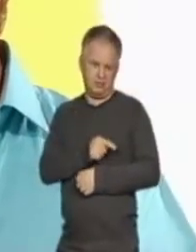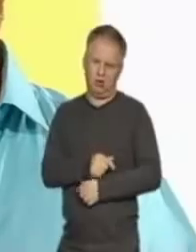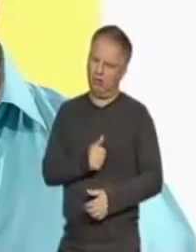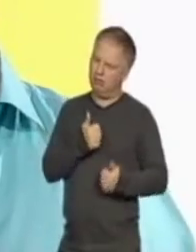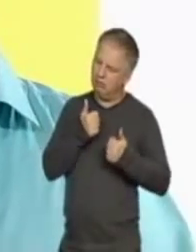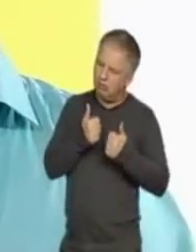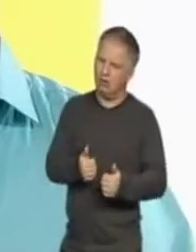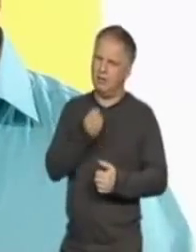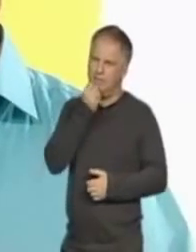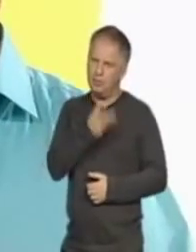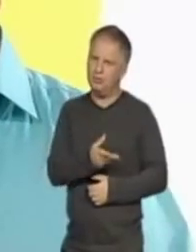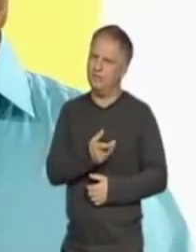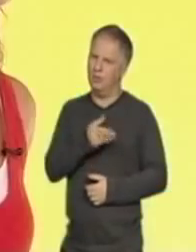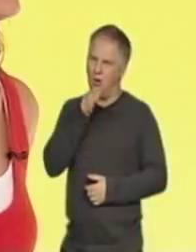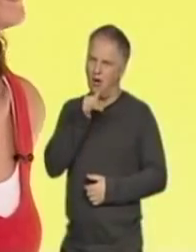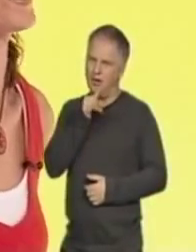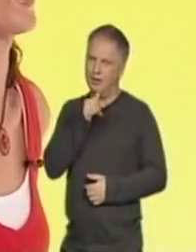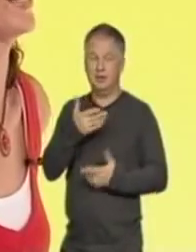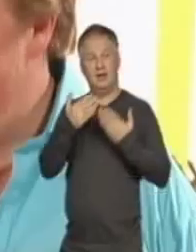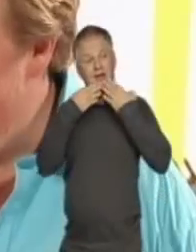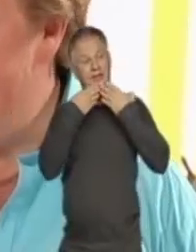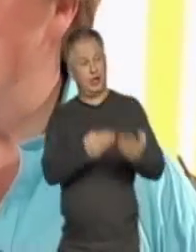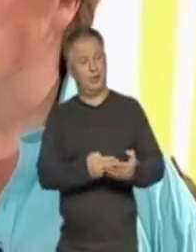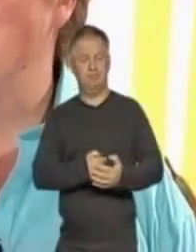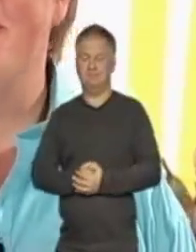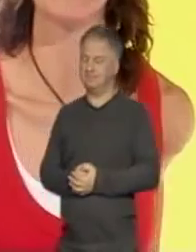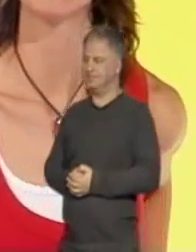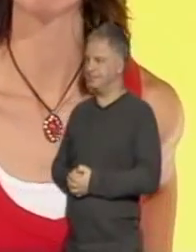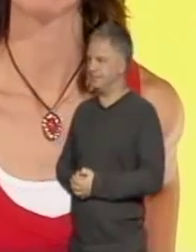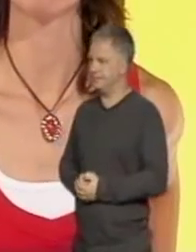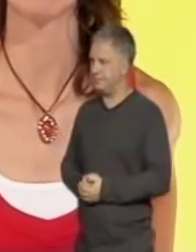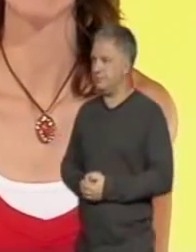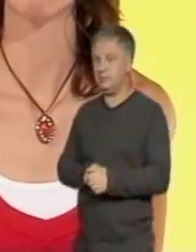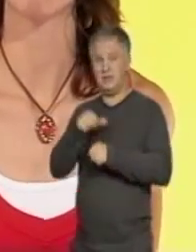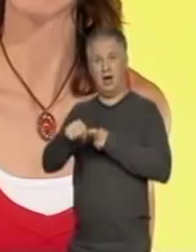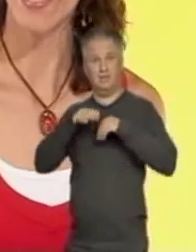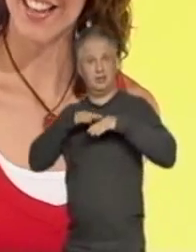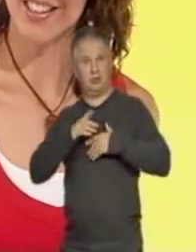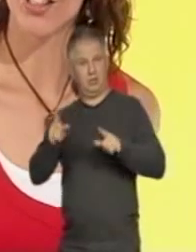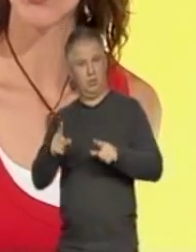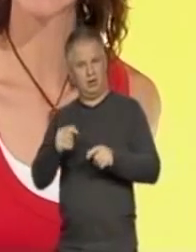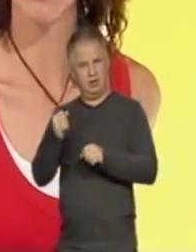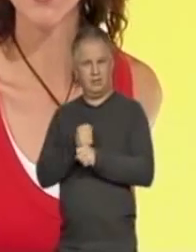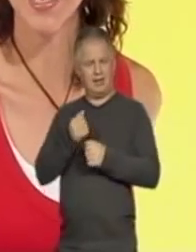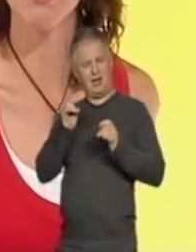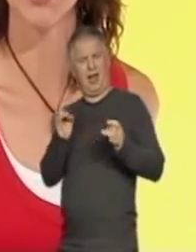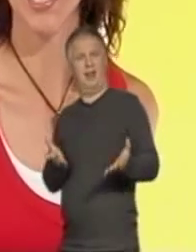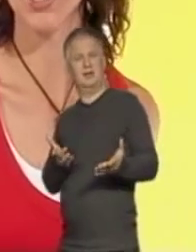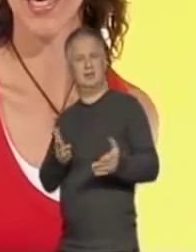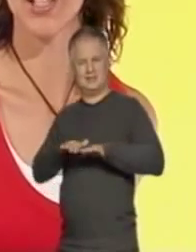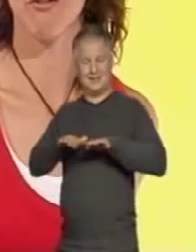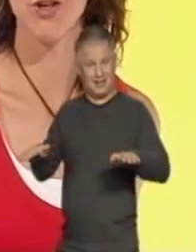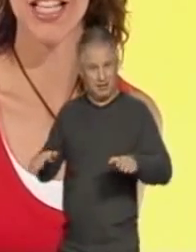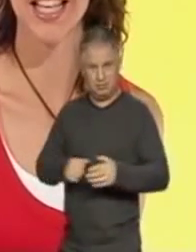It's going to appeal to a wide variety of palates. That's brilliant. Thanks, Olly. You're welcome. OK, coming up, we help you bring elegance to your dining table and Angela